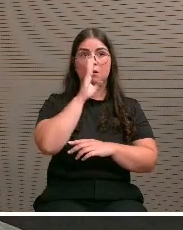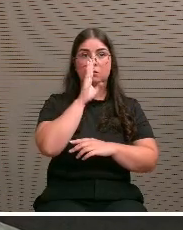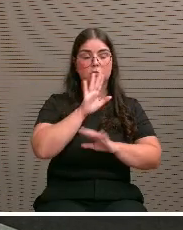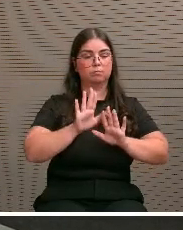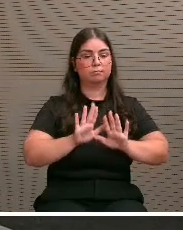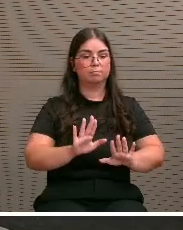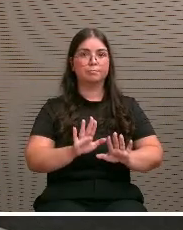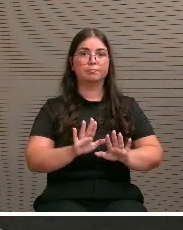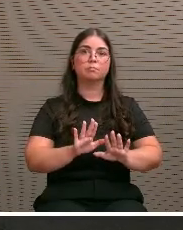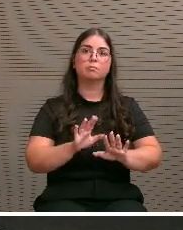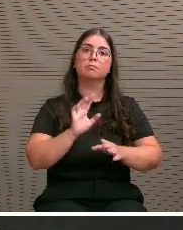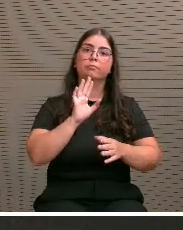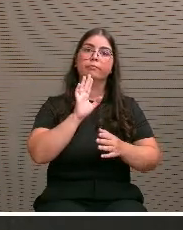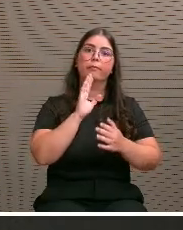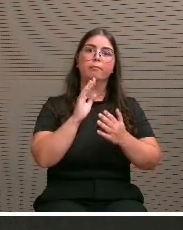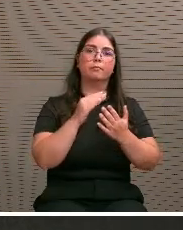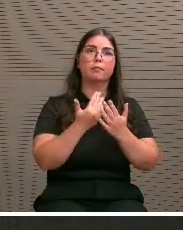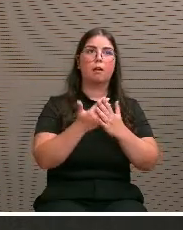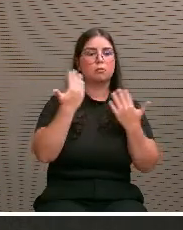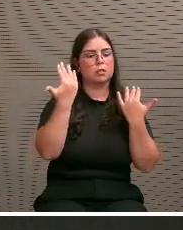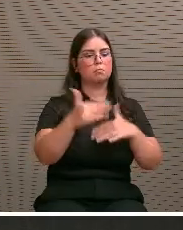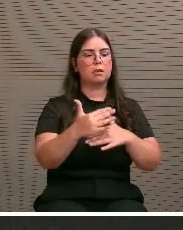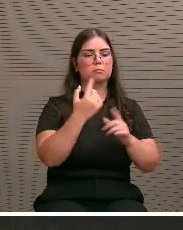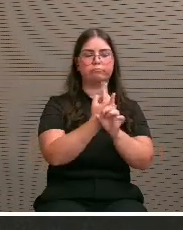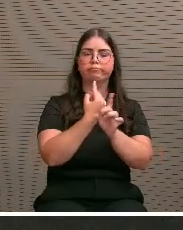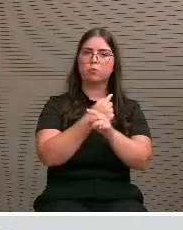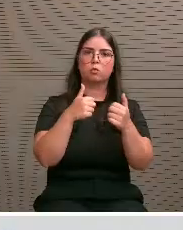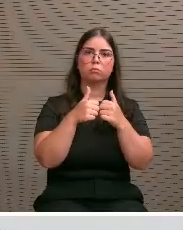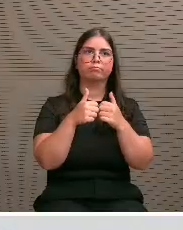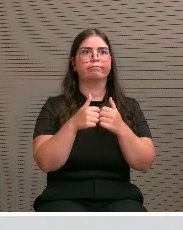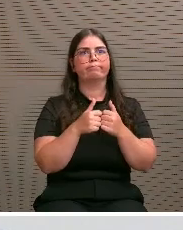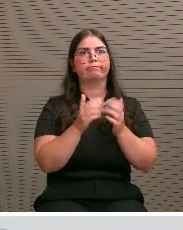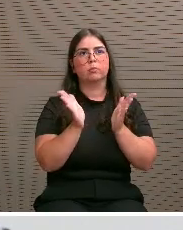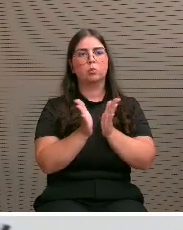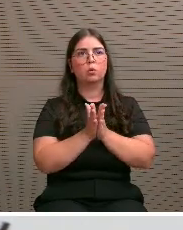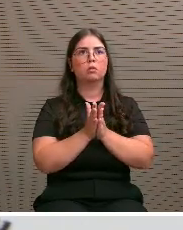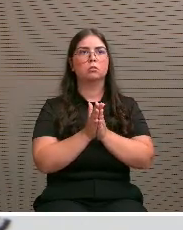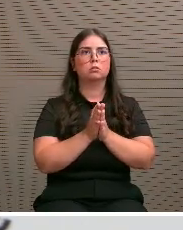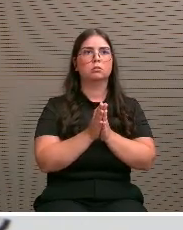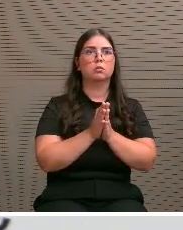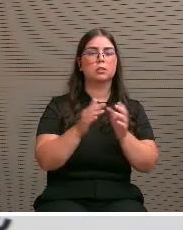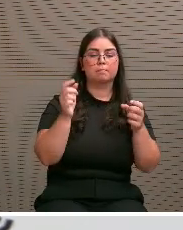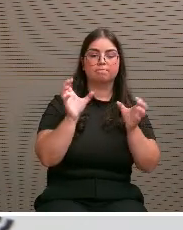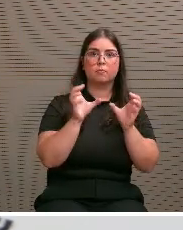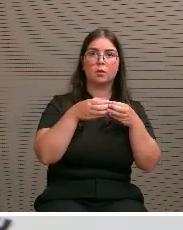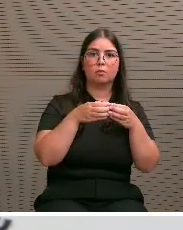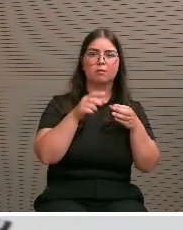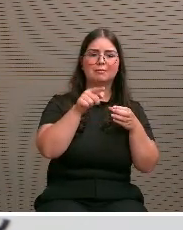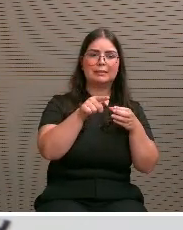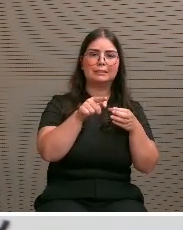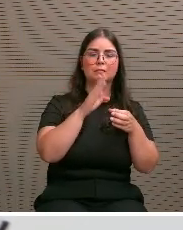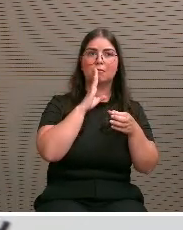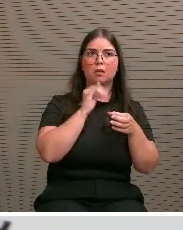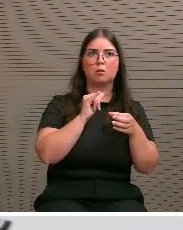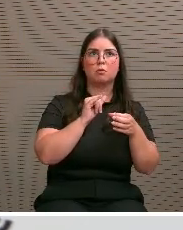not believe the lengths they went through to try and stop it. Multiple years of delay. And it's